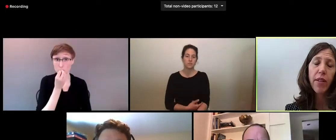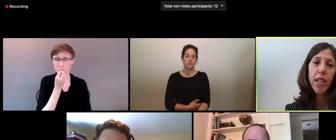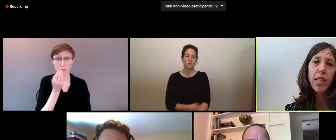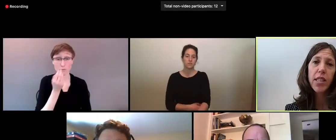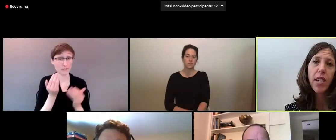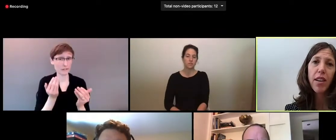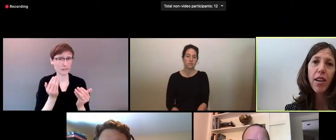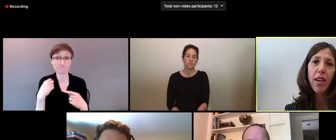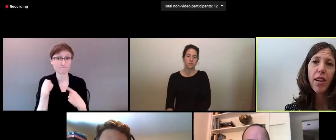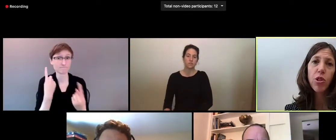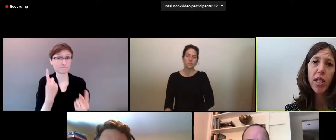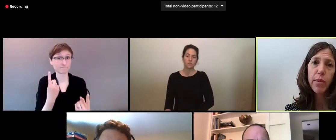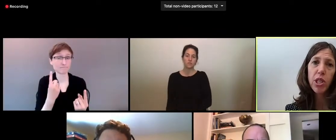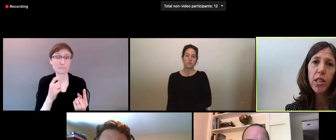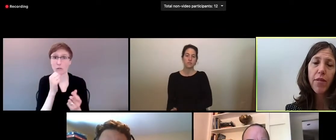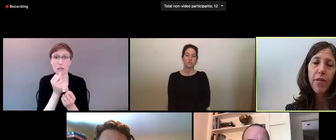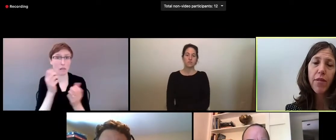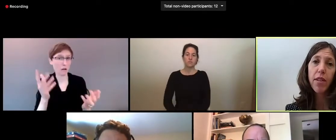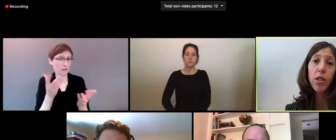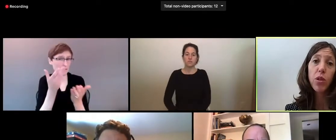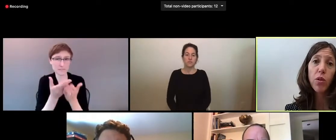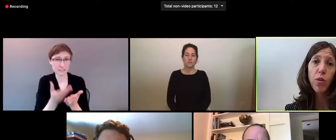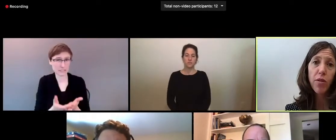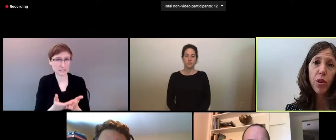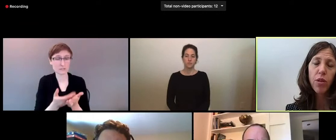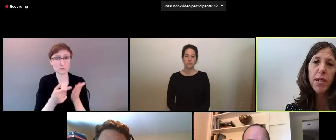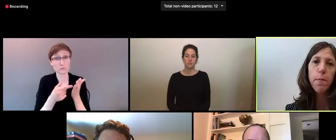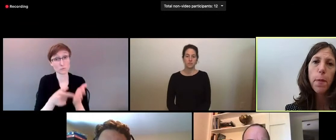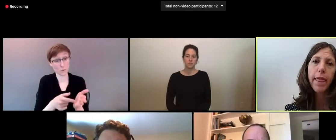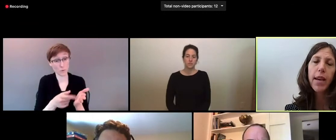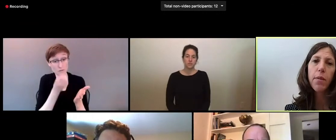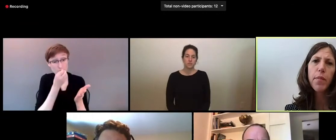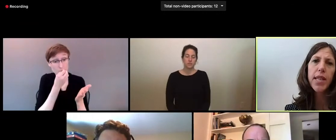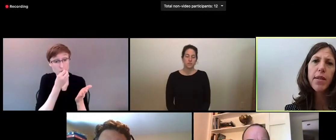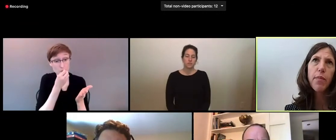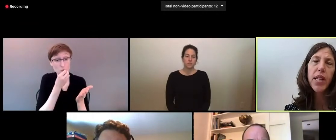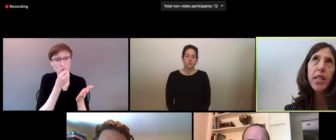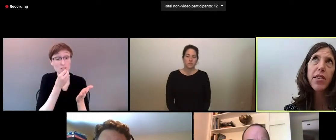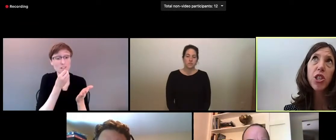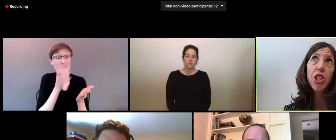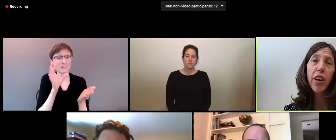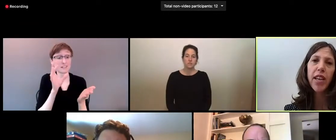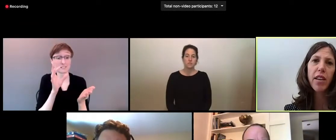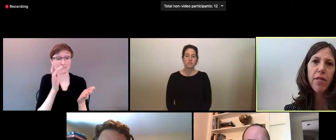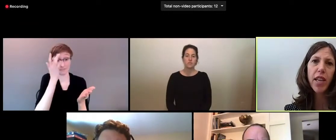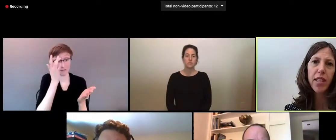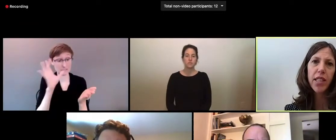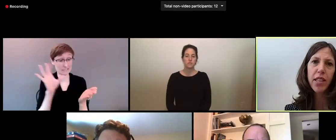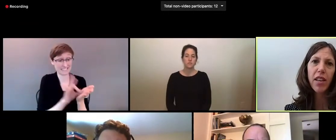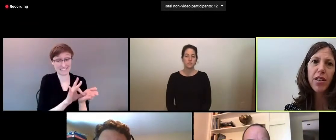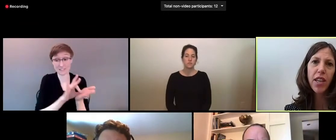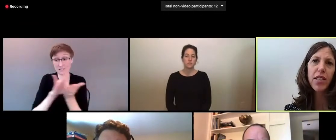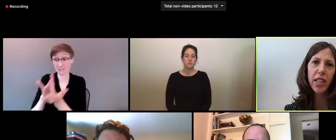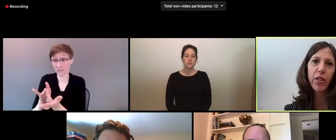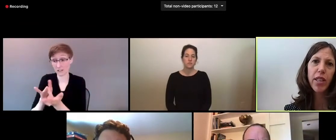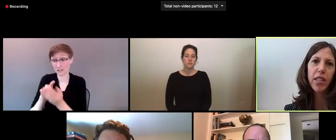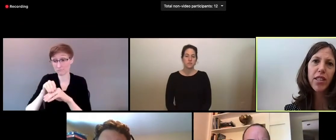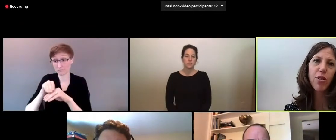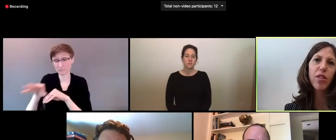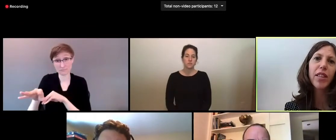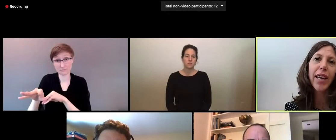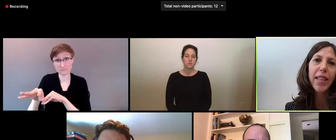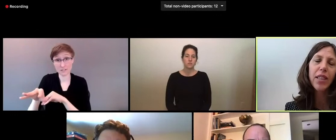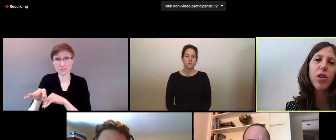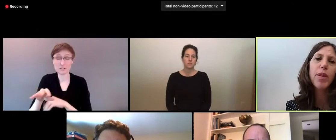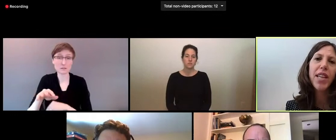isn't much evidence of transmission of the virus with food, but the sharing of things does